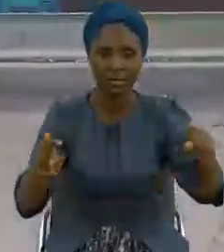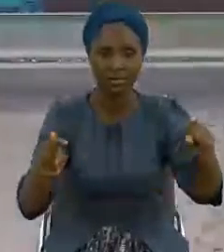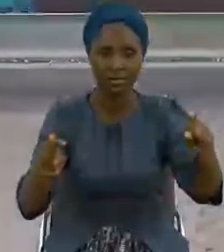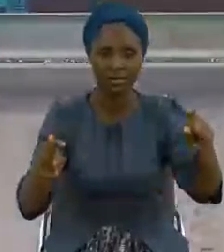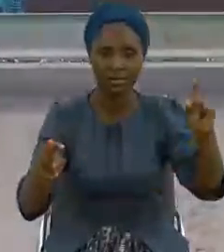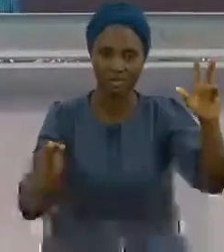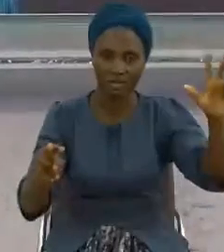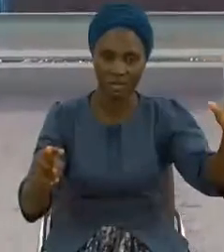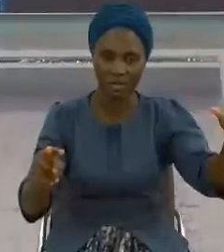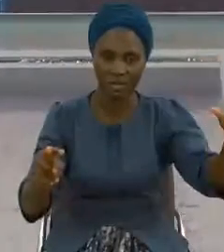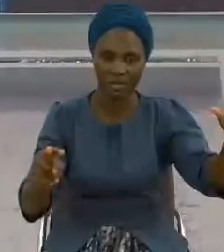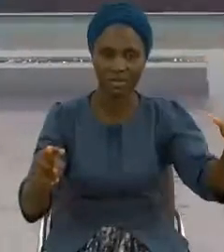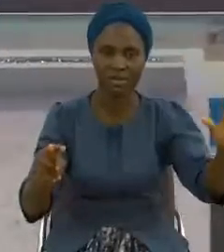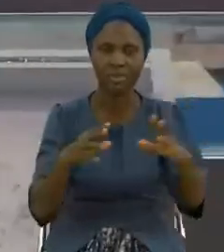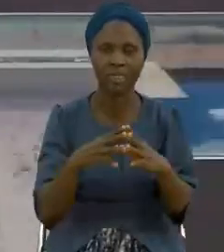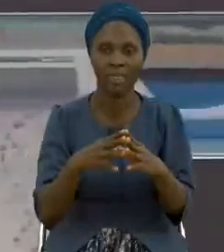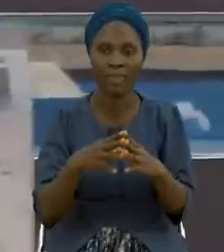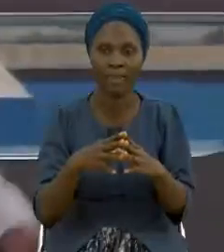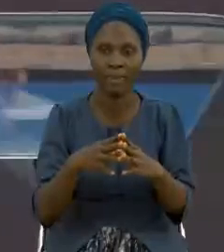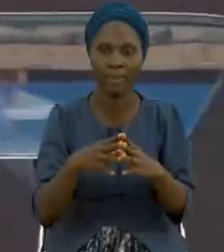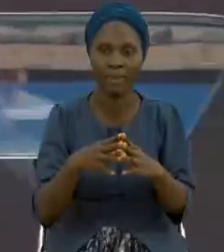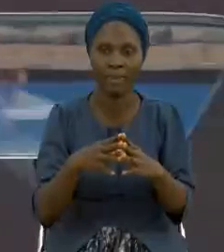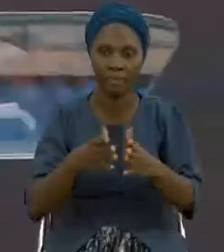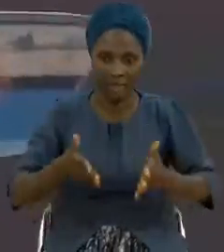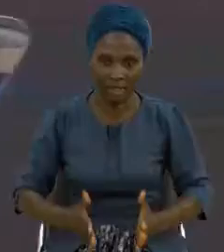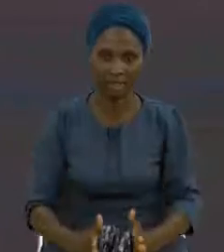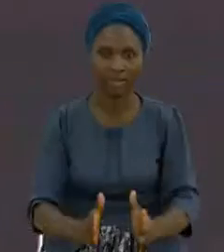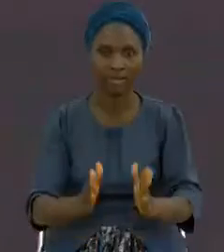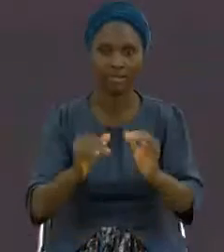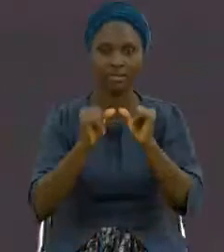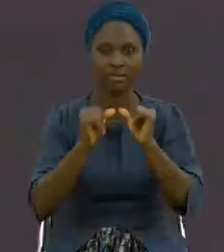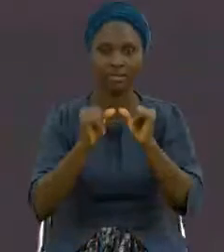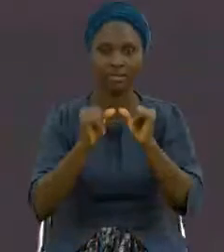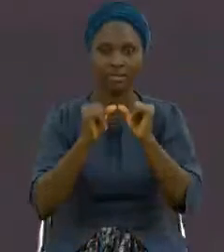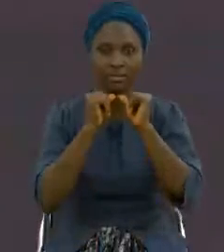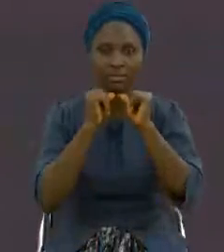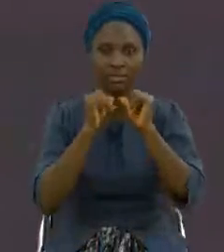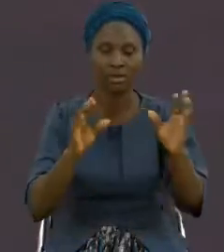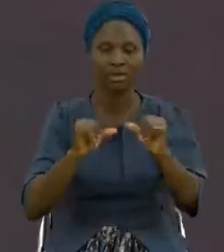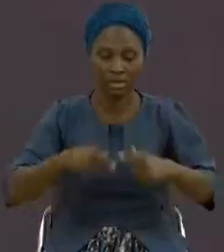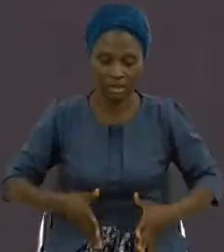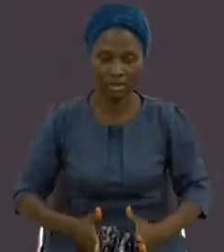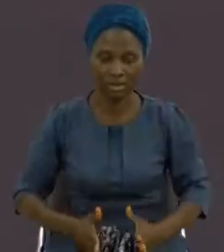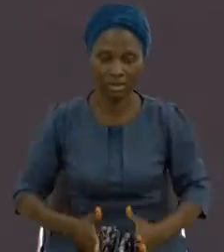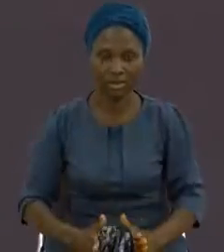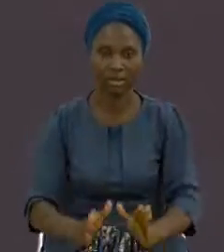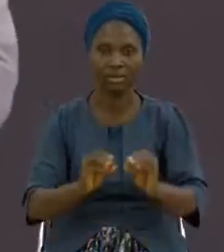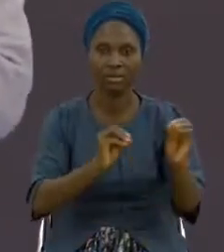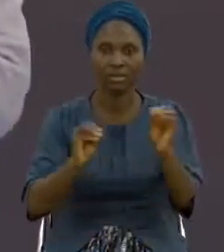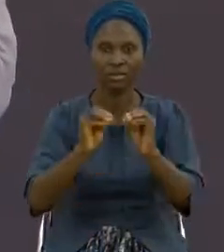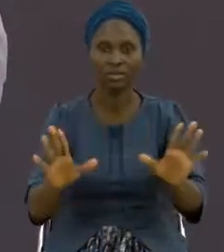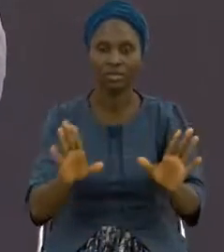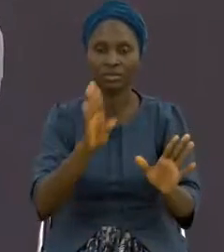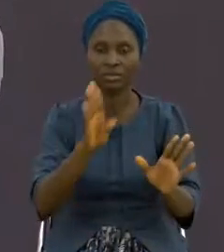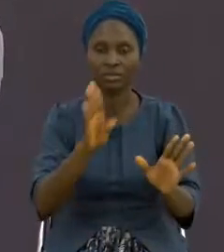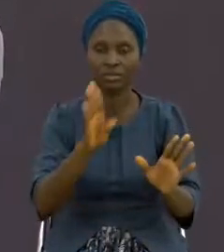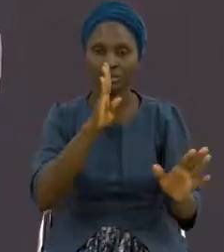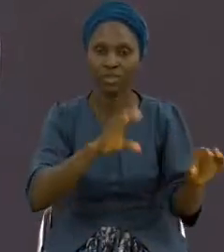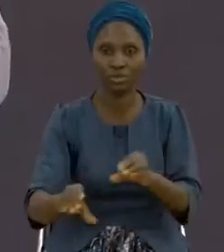Let nothing be done through strife or vain